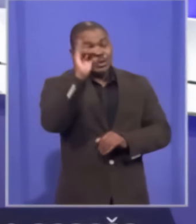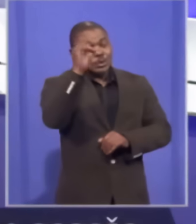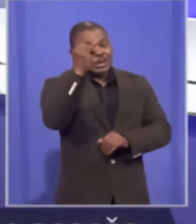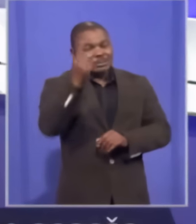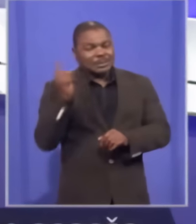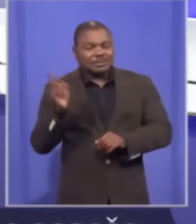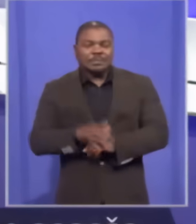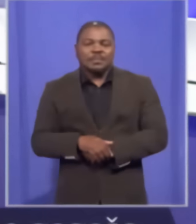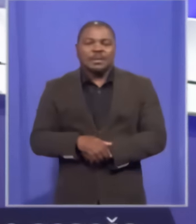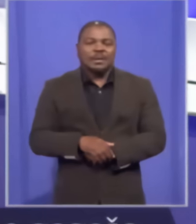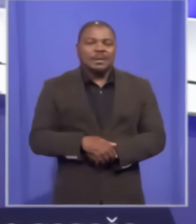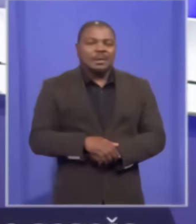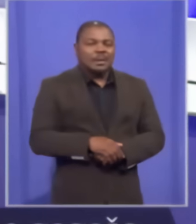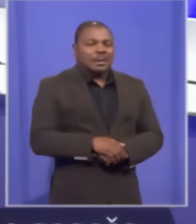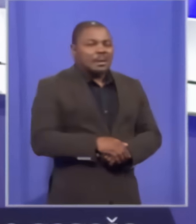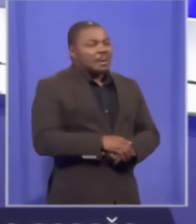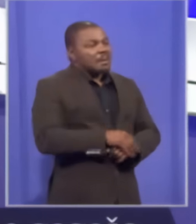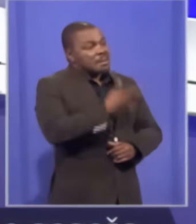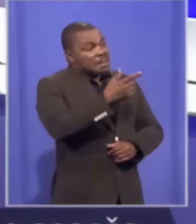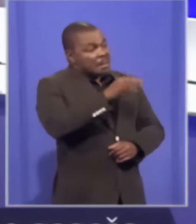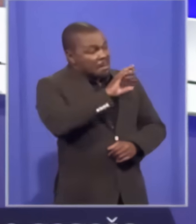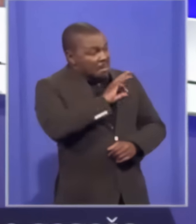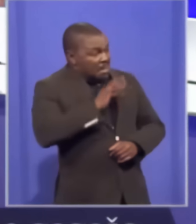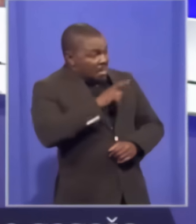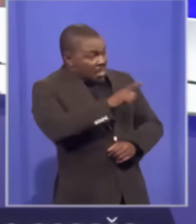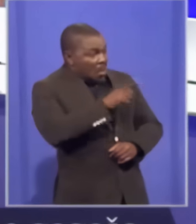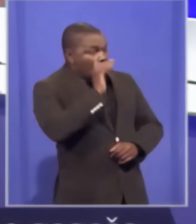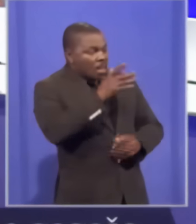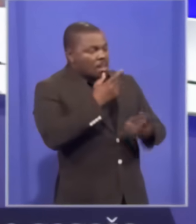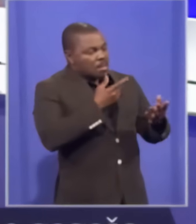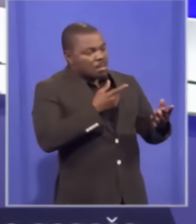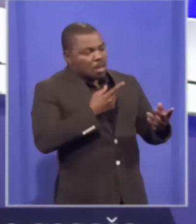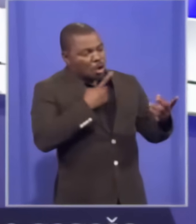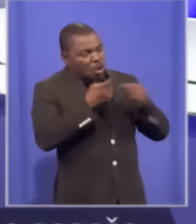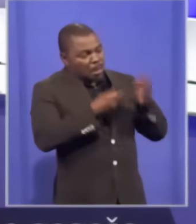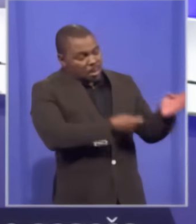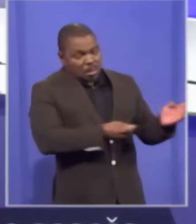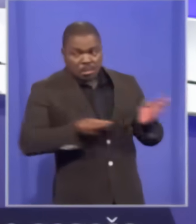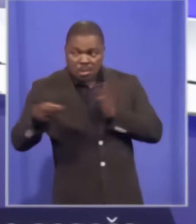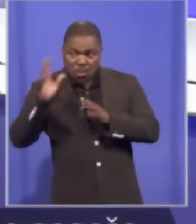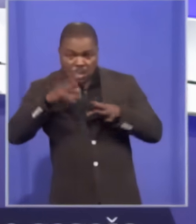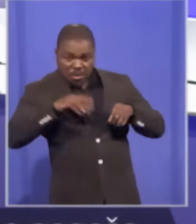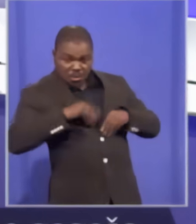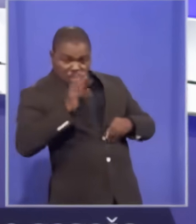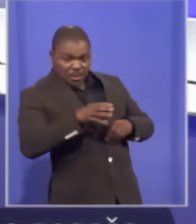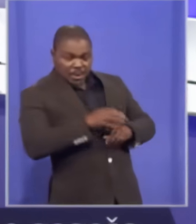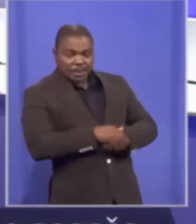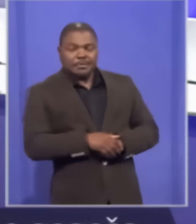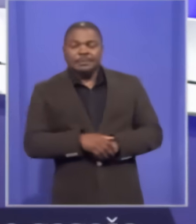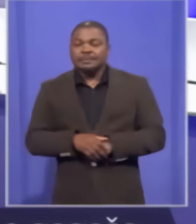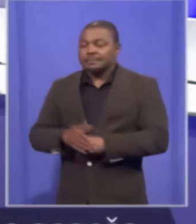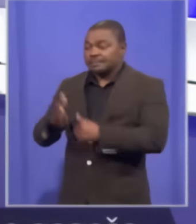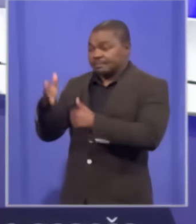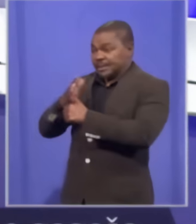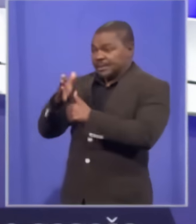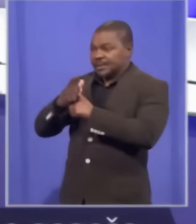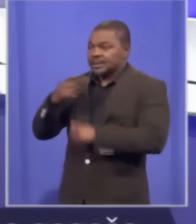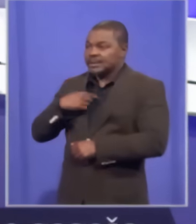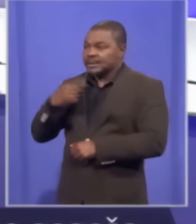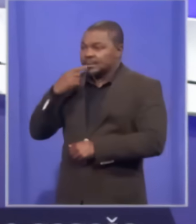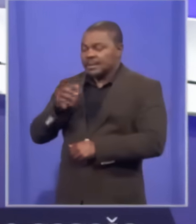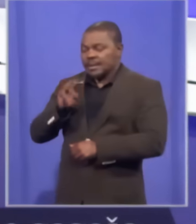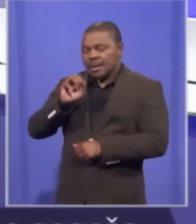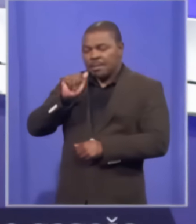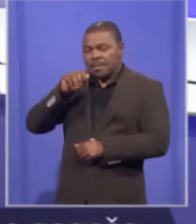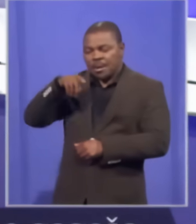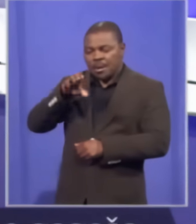Meyara Phetiši le fihlela kwano ka gore le tla amogela memorandum go bolelwago ka ona re ke thome fa ka hore ntate